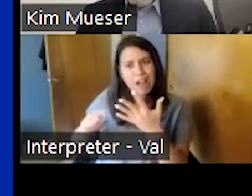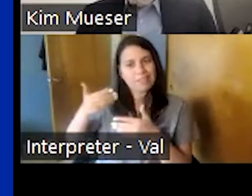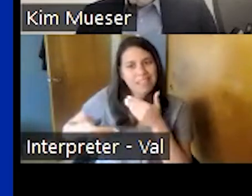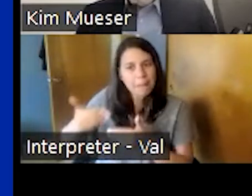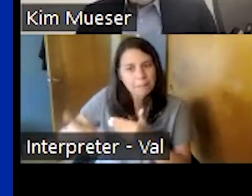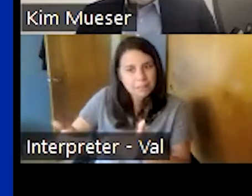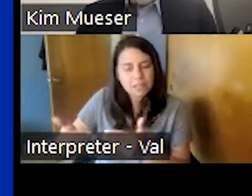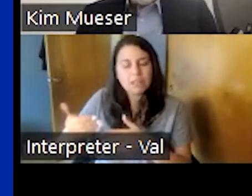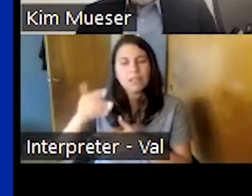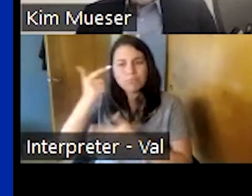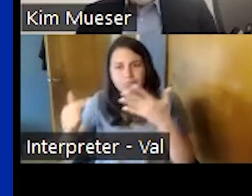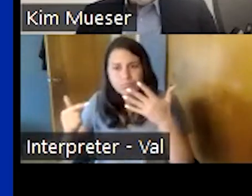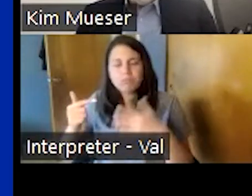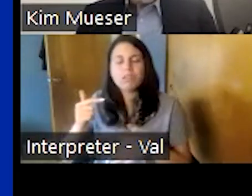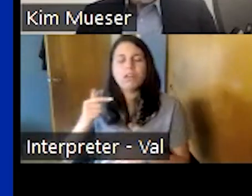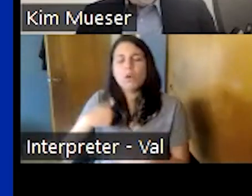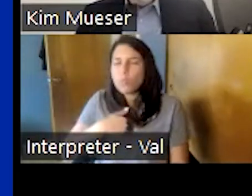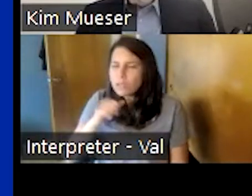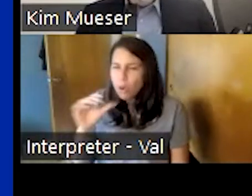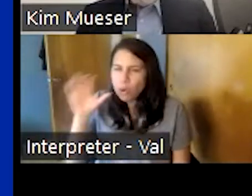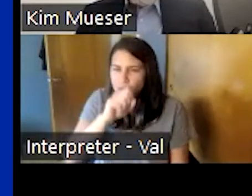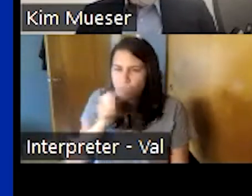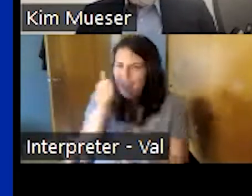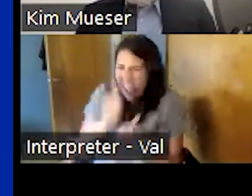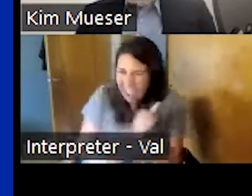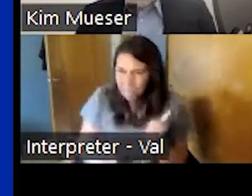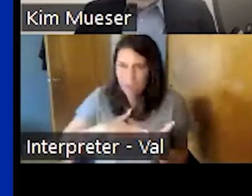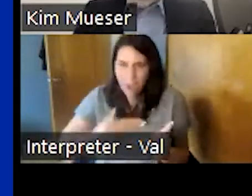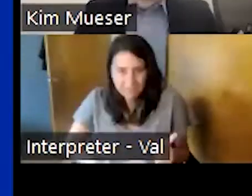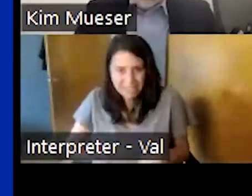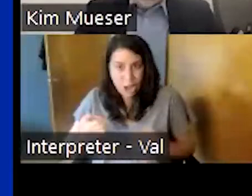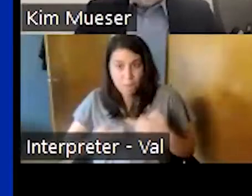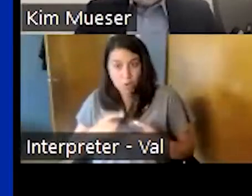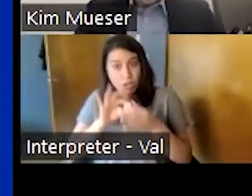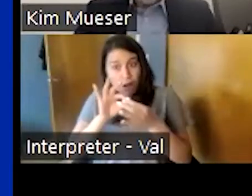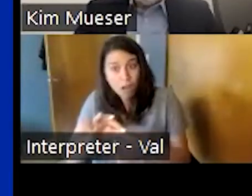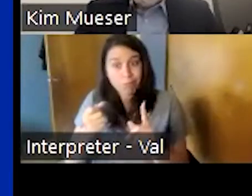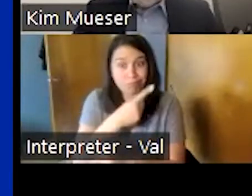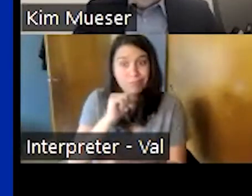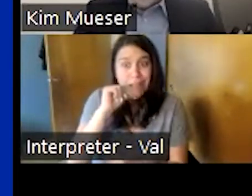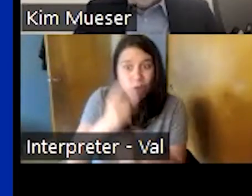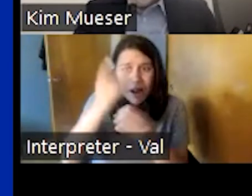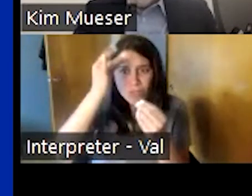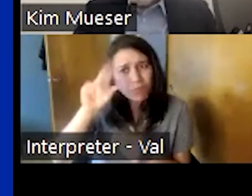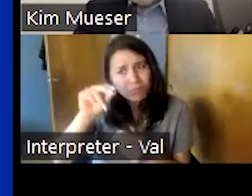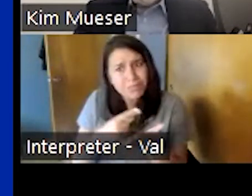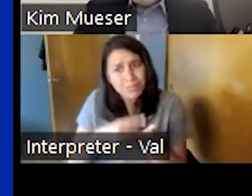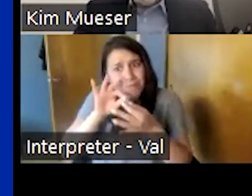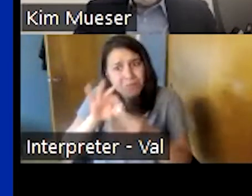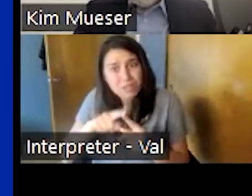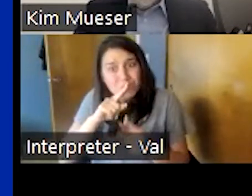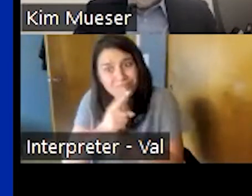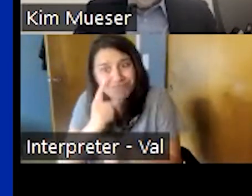restructuring, is that it doesn't assume that every upsetting emotion is in fact related to inaccurate thinking. And we have a worksheet